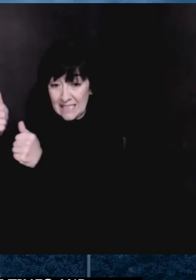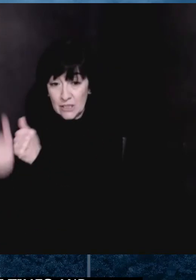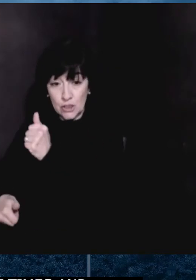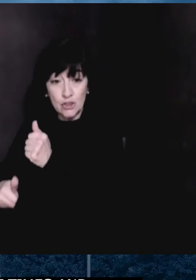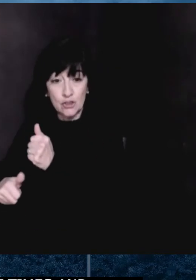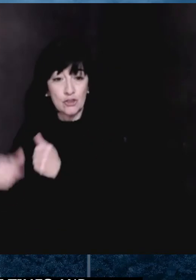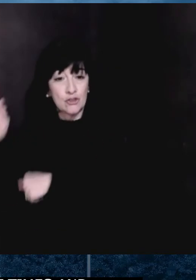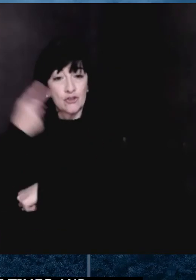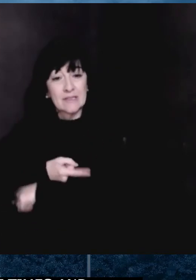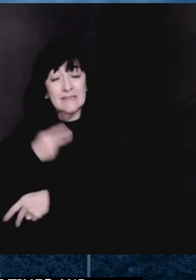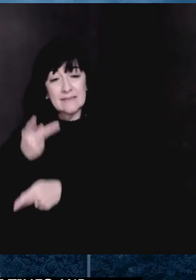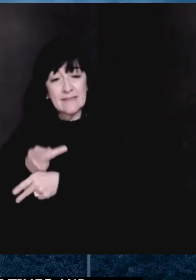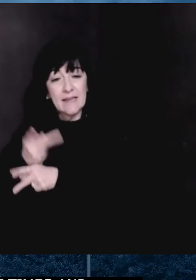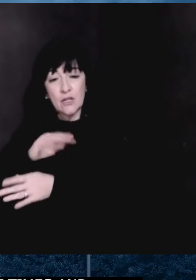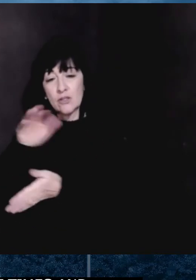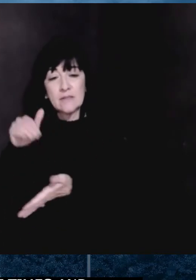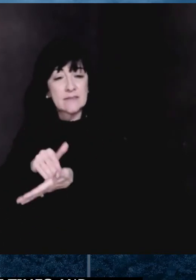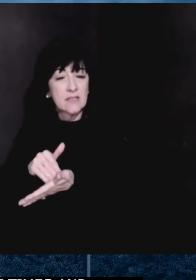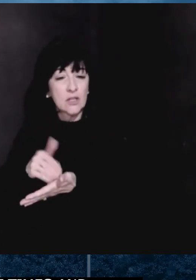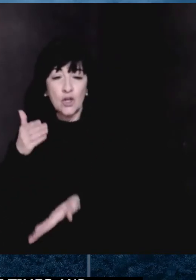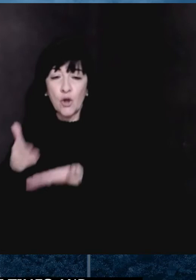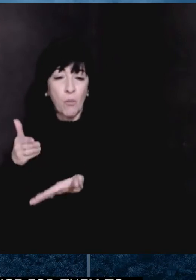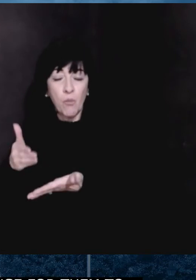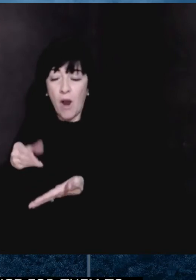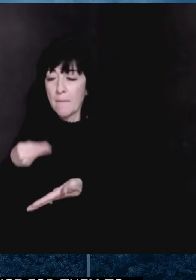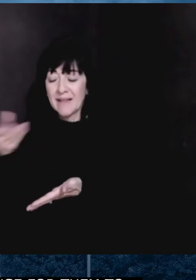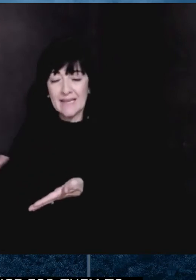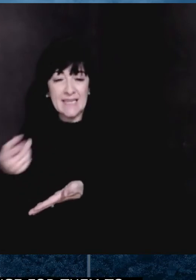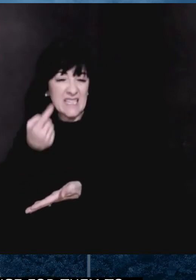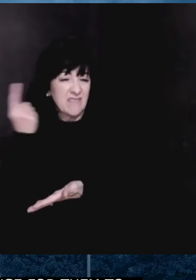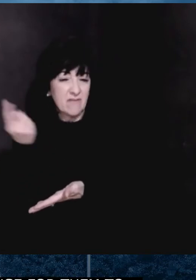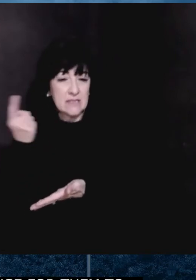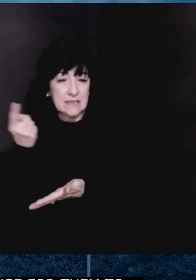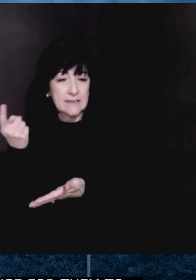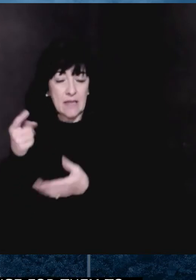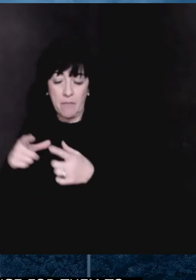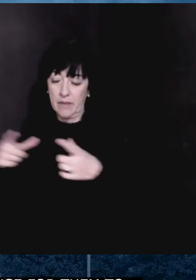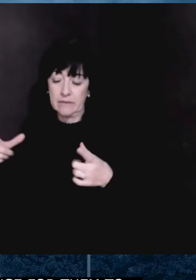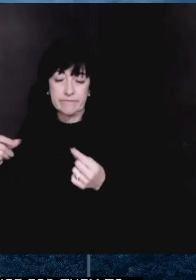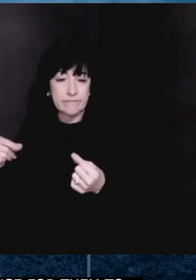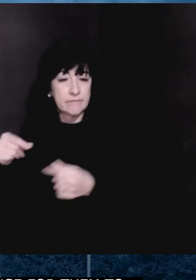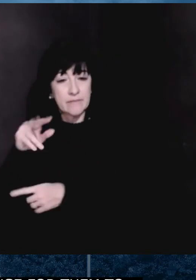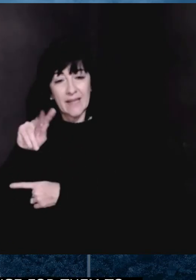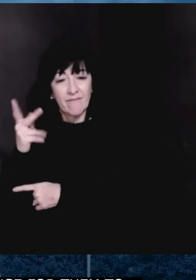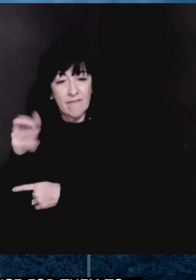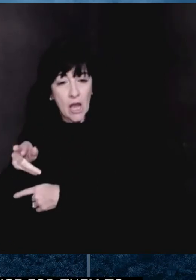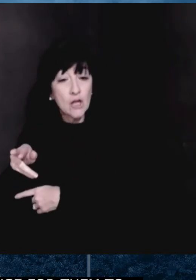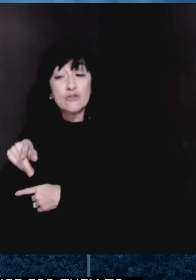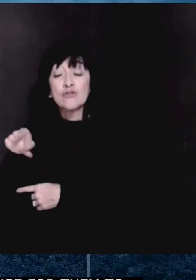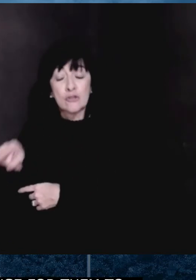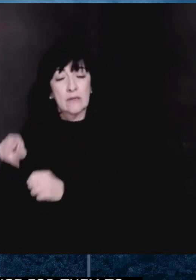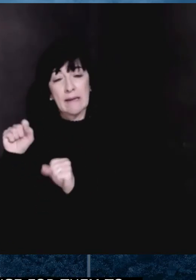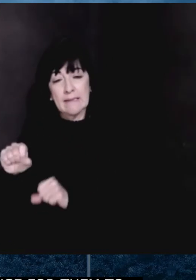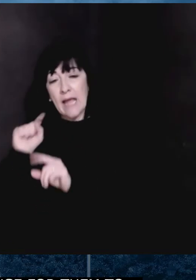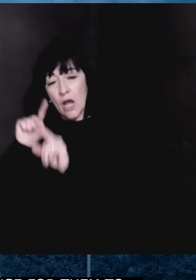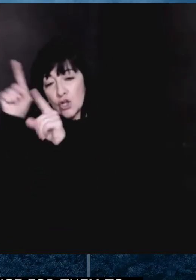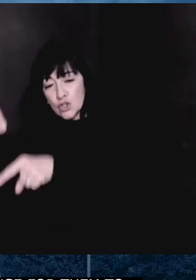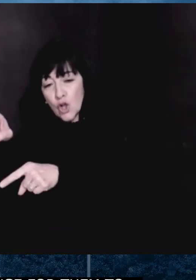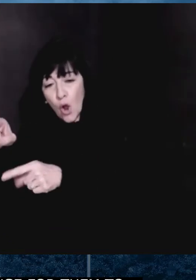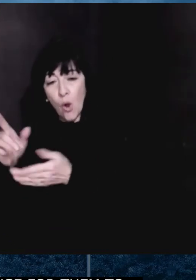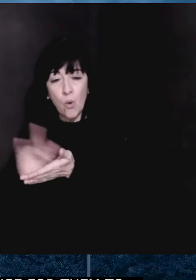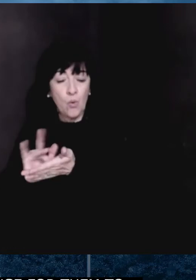likely they'll be getting a voucher, which will enable them to go to a pharmacy that accepts